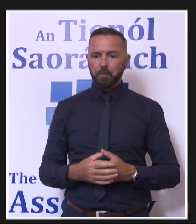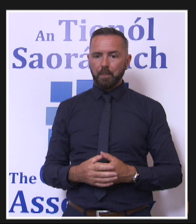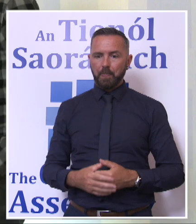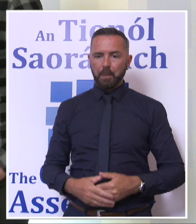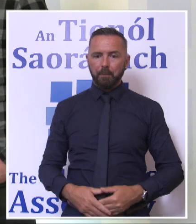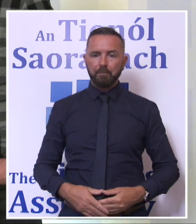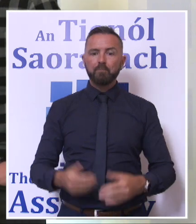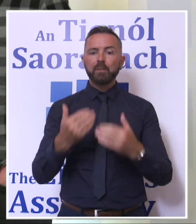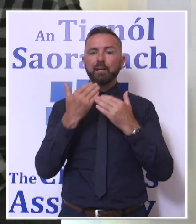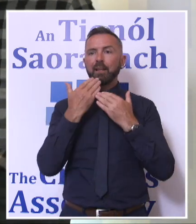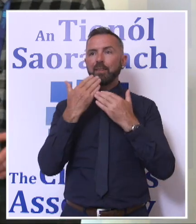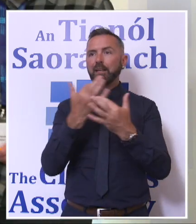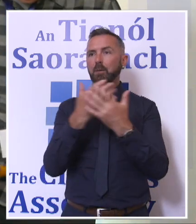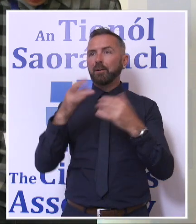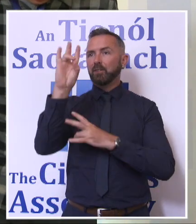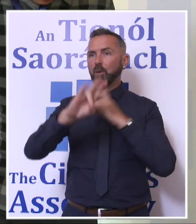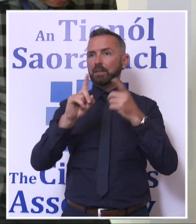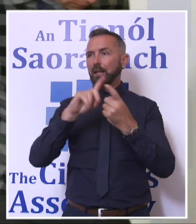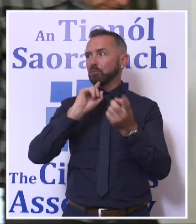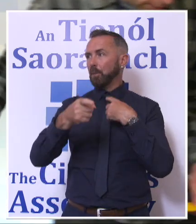Thank you so much for the question. Thanks for